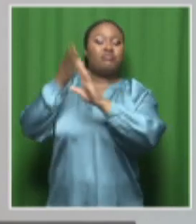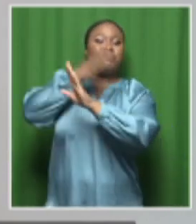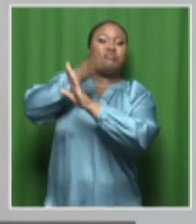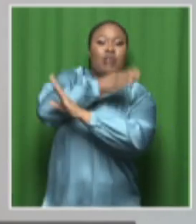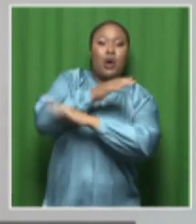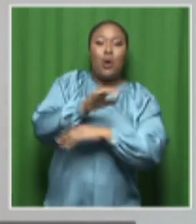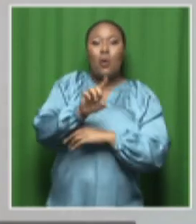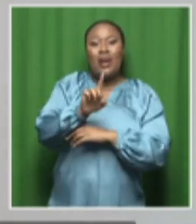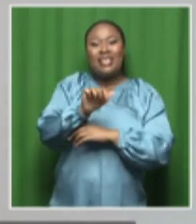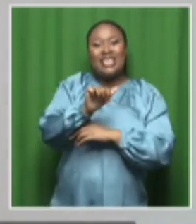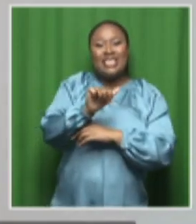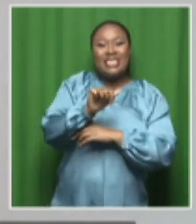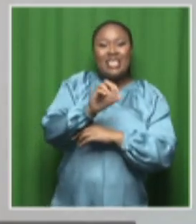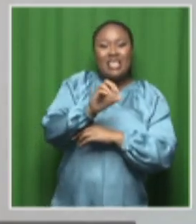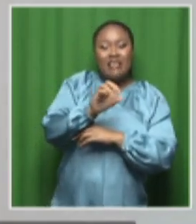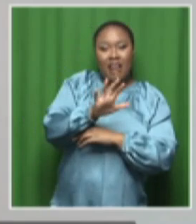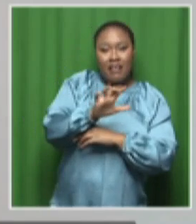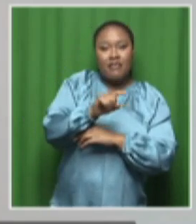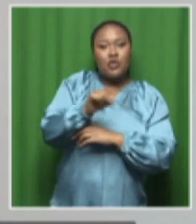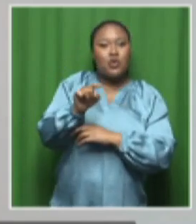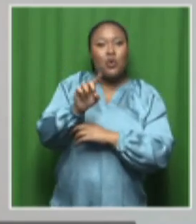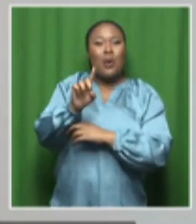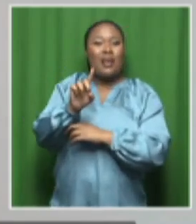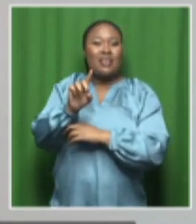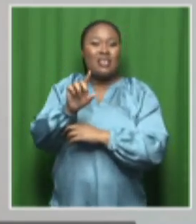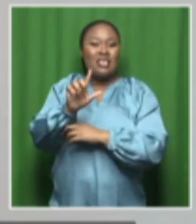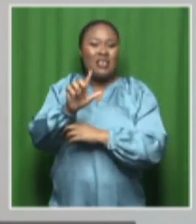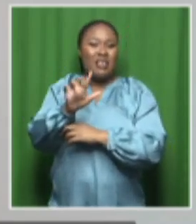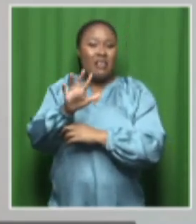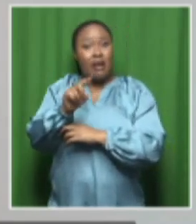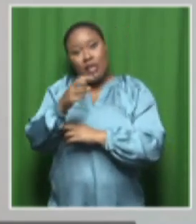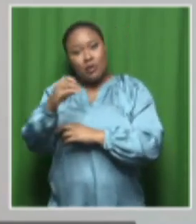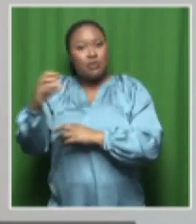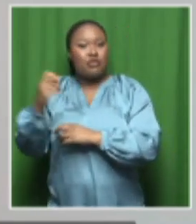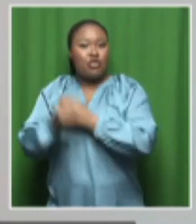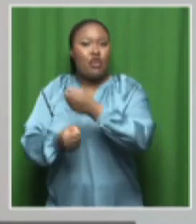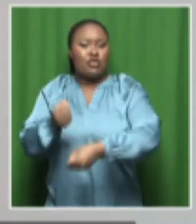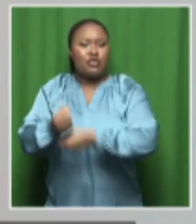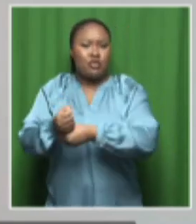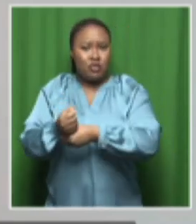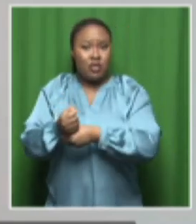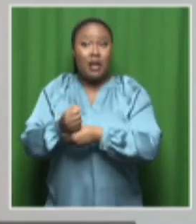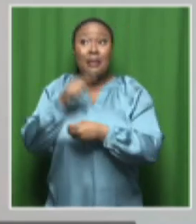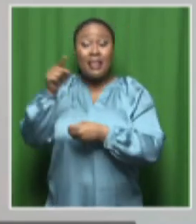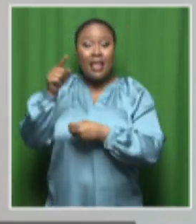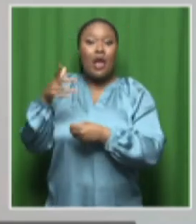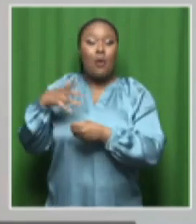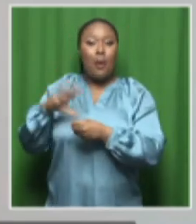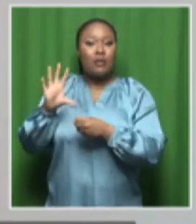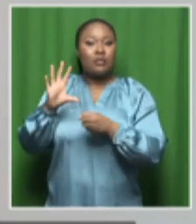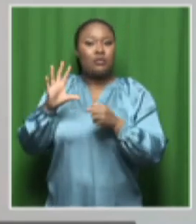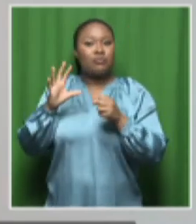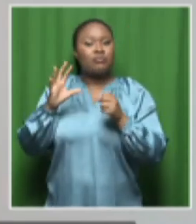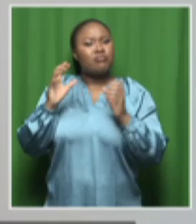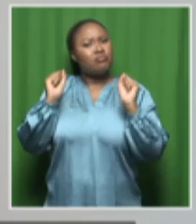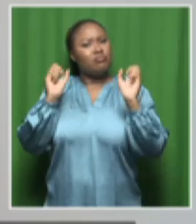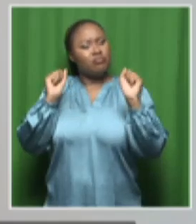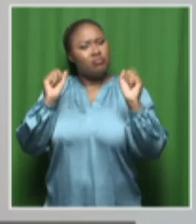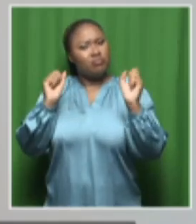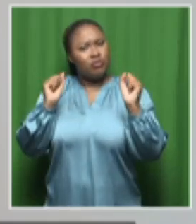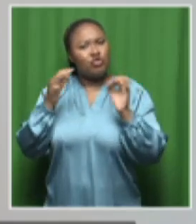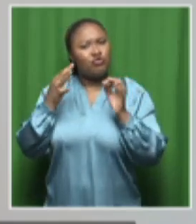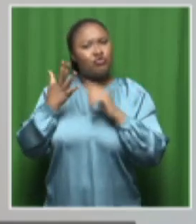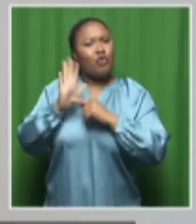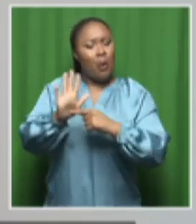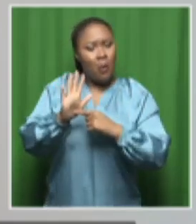been collecting the evidence, to say there is a different narrative to the story. And we all are from Africa. We